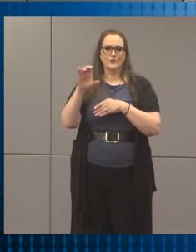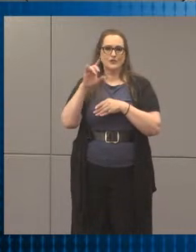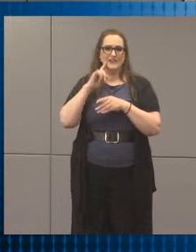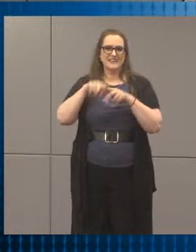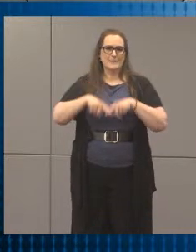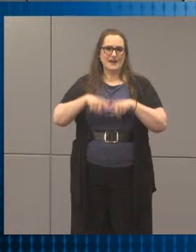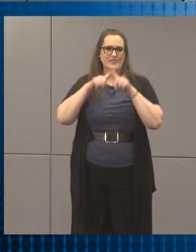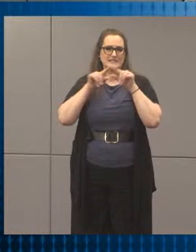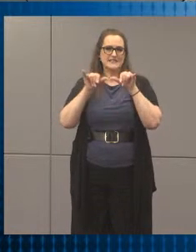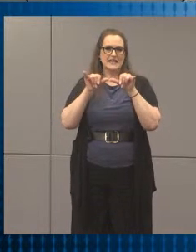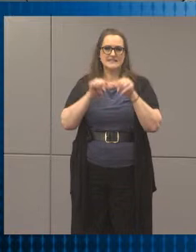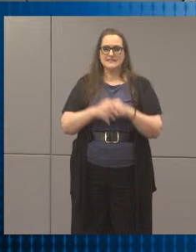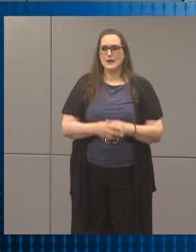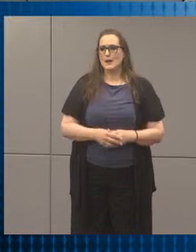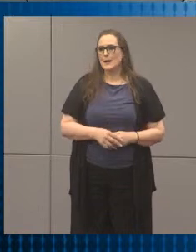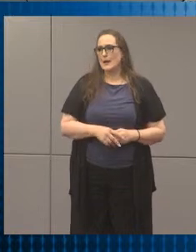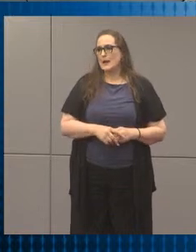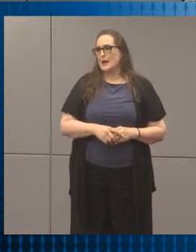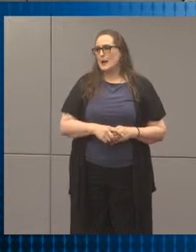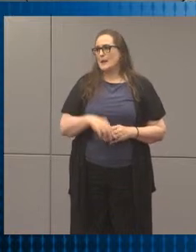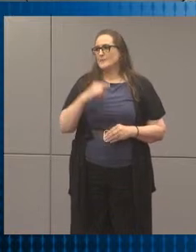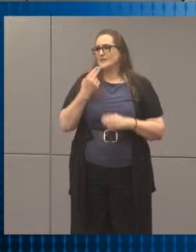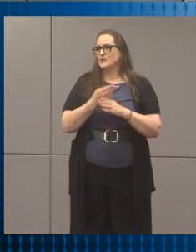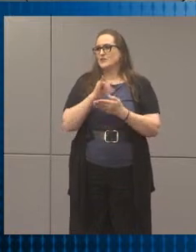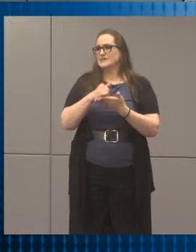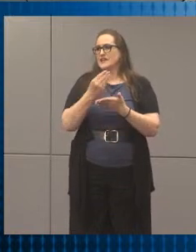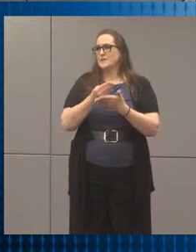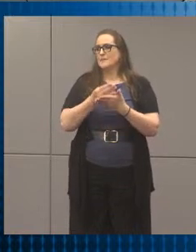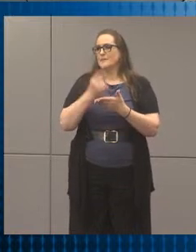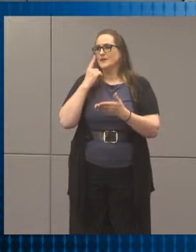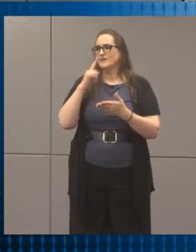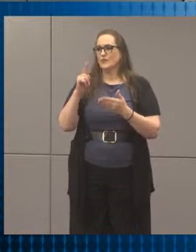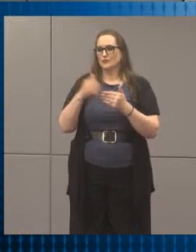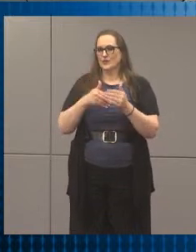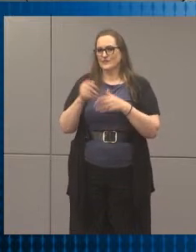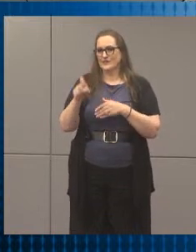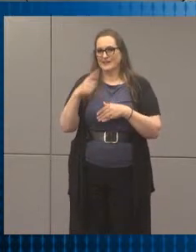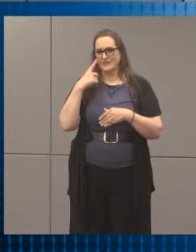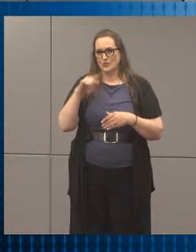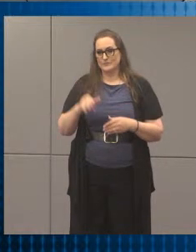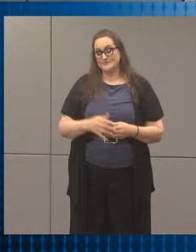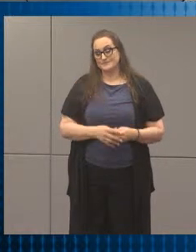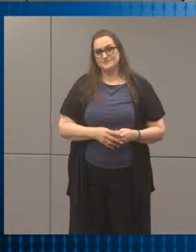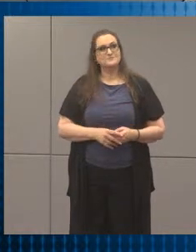and in turn, they use that money for whatever they need it for.